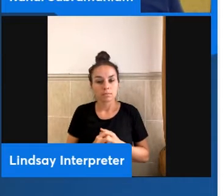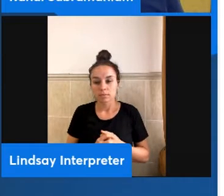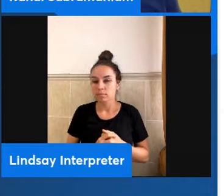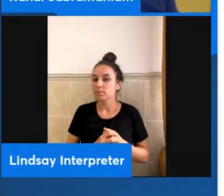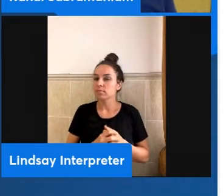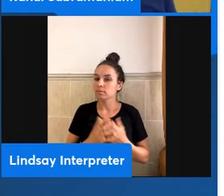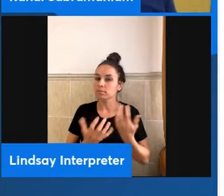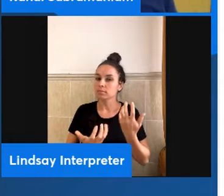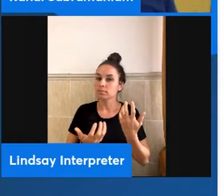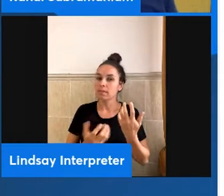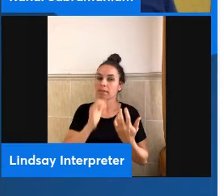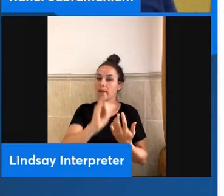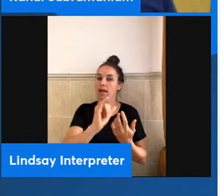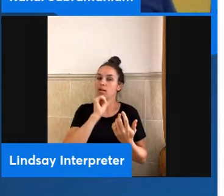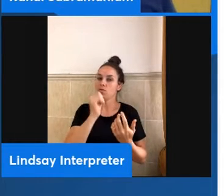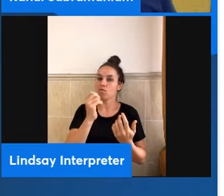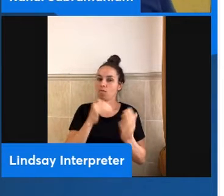of scenarios.